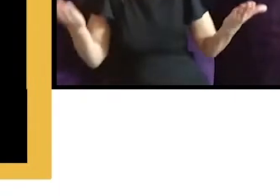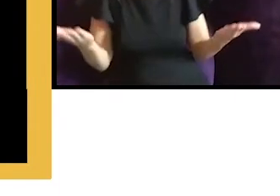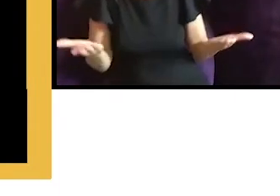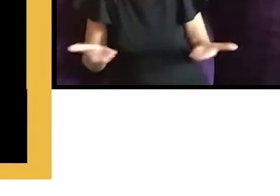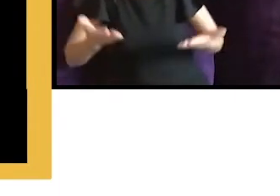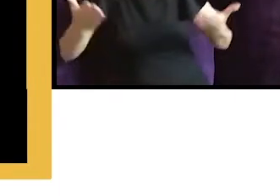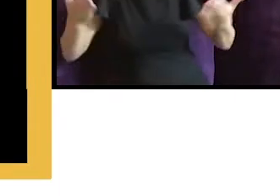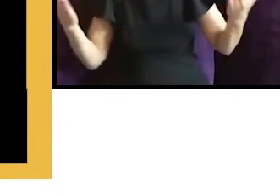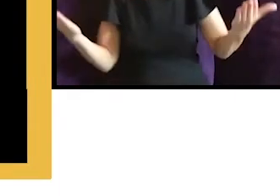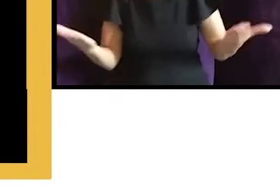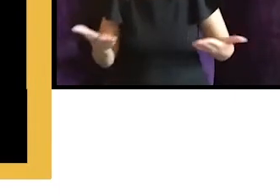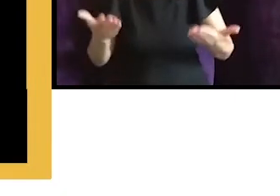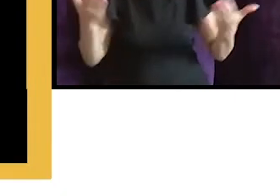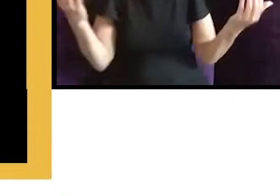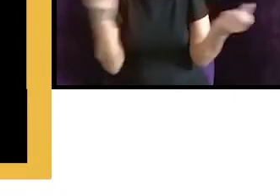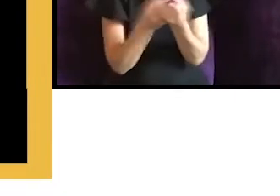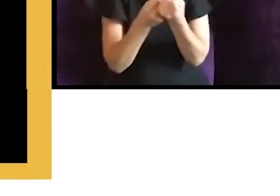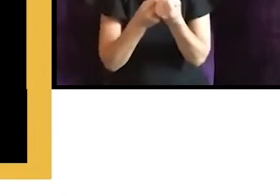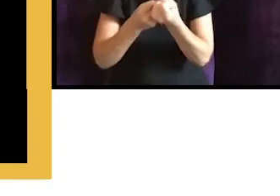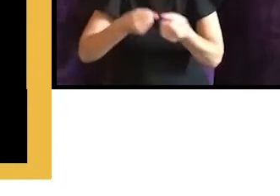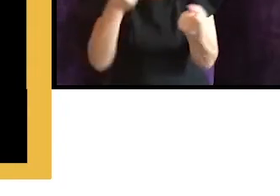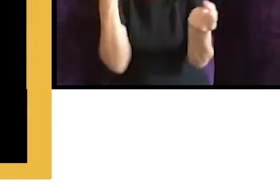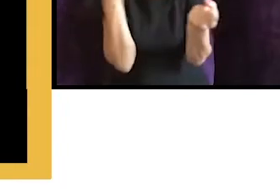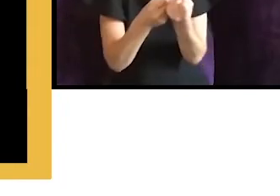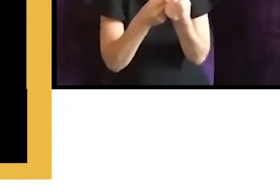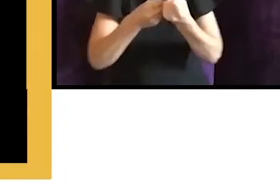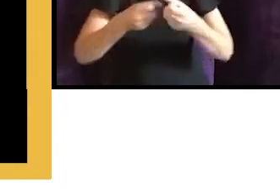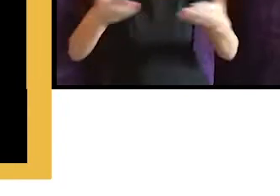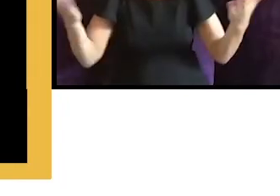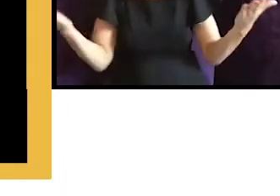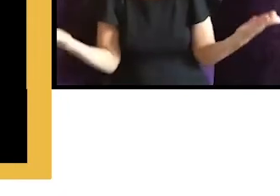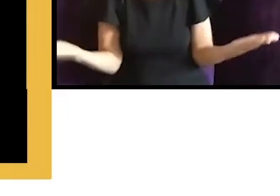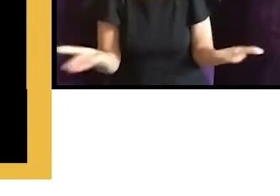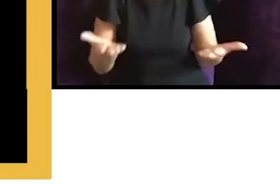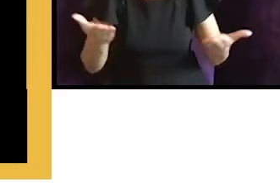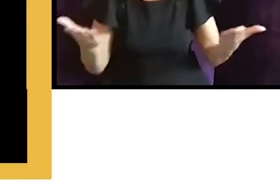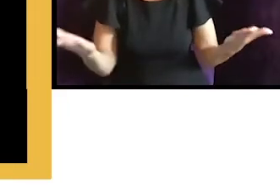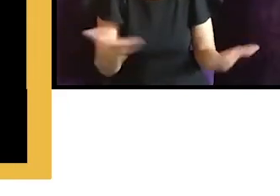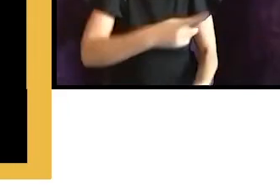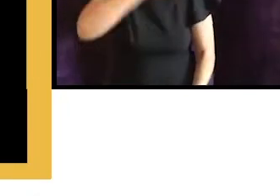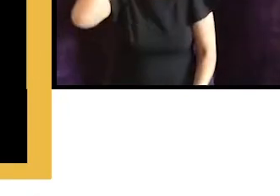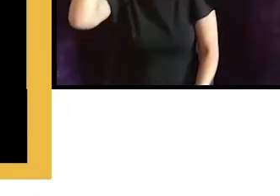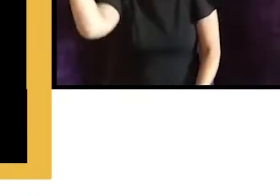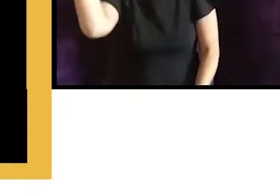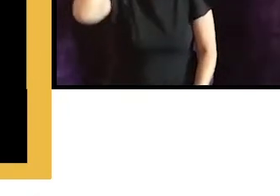by, standing by.